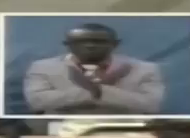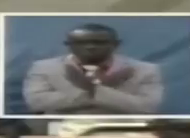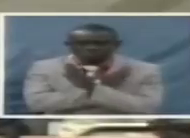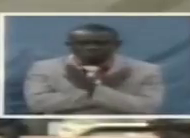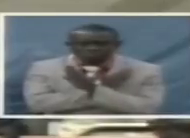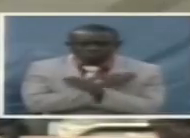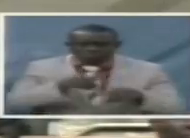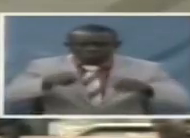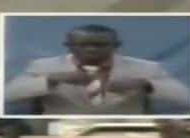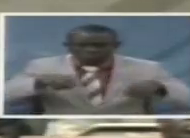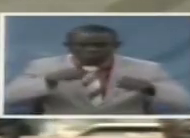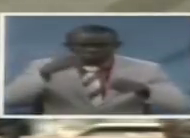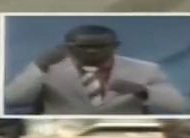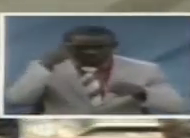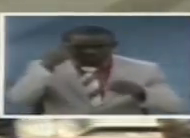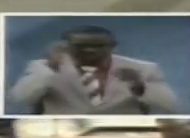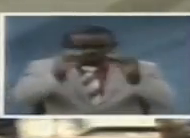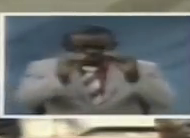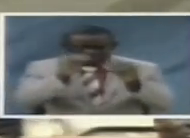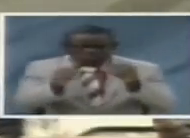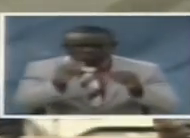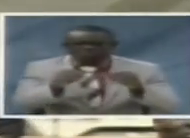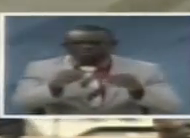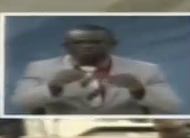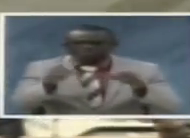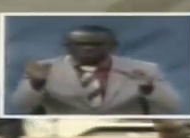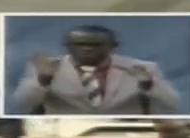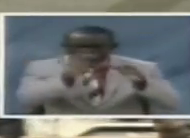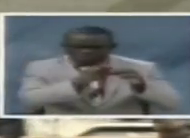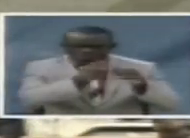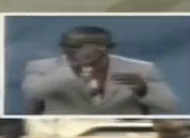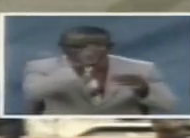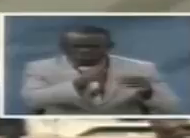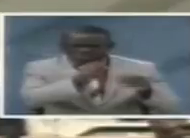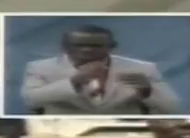linking Zambia to the Southern and Eastern African region through the